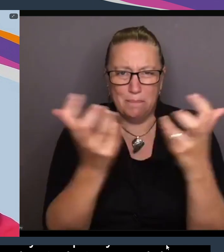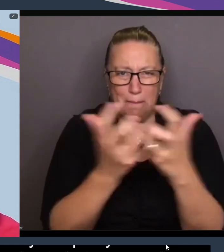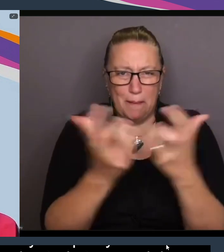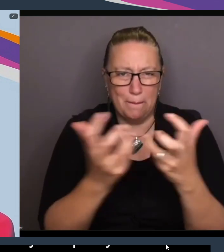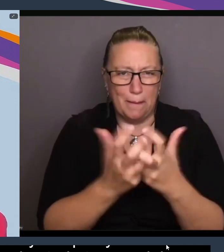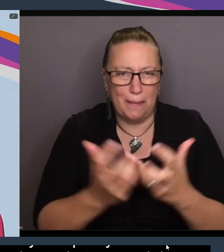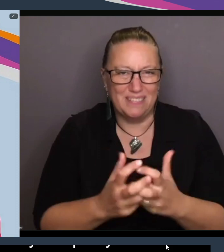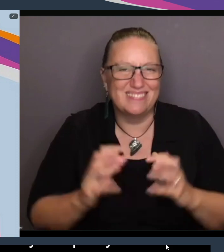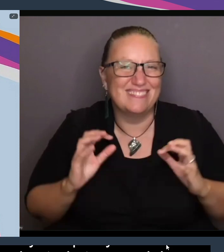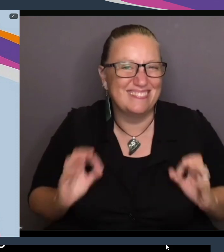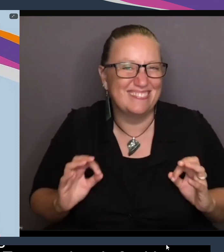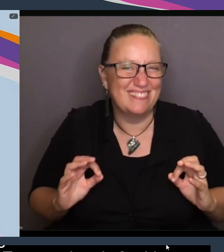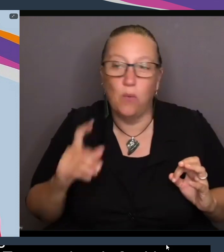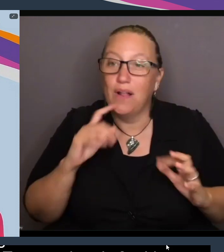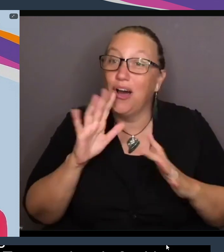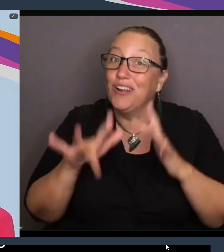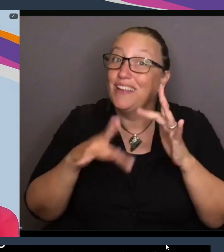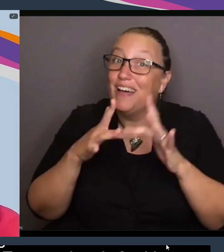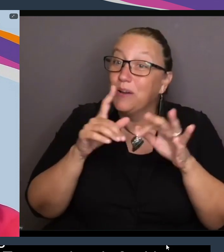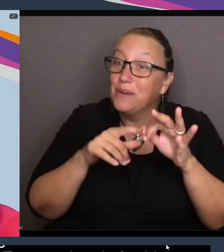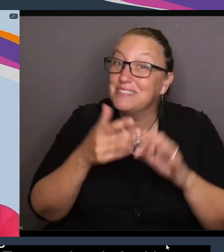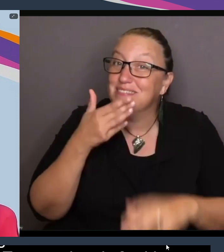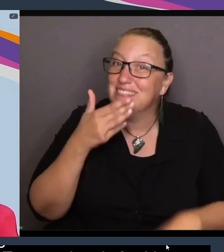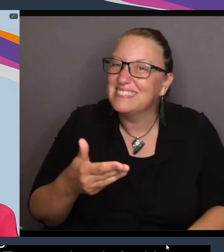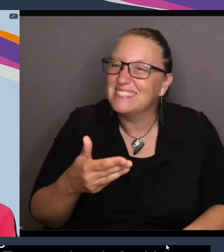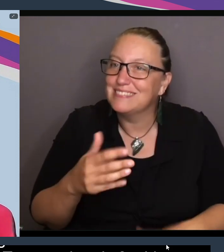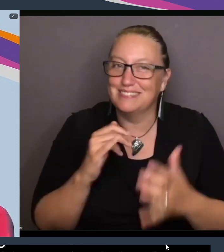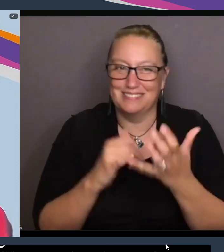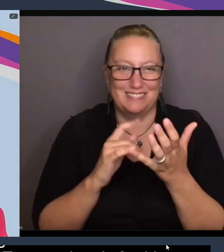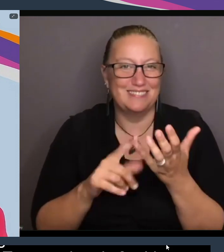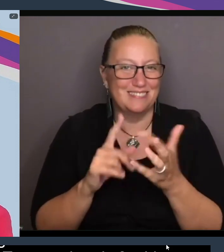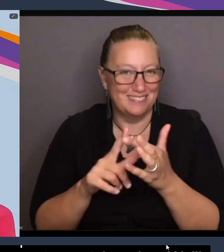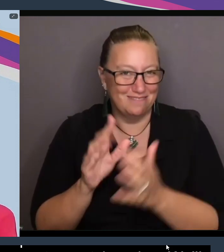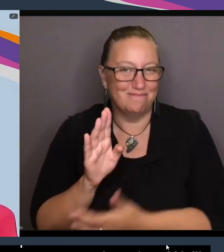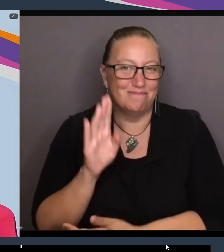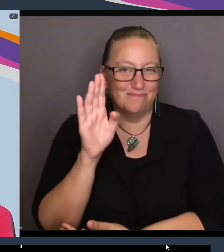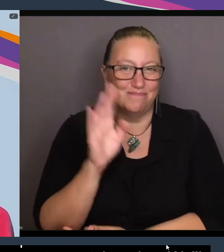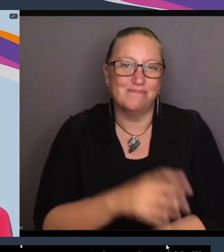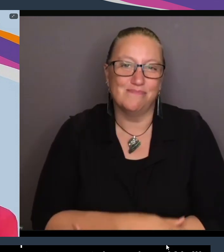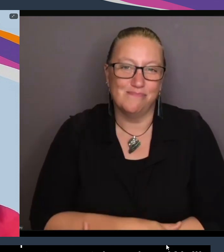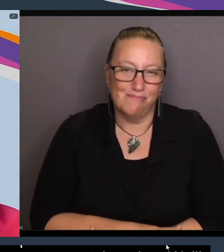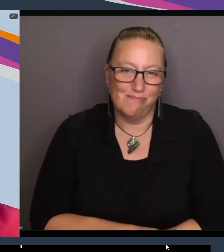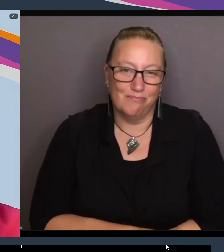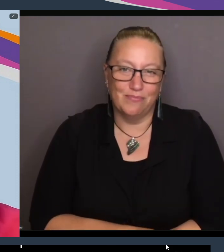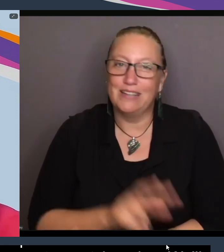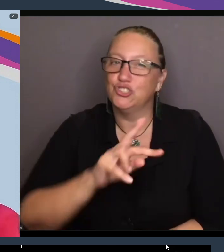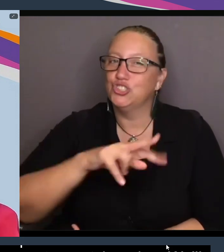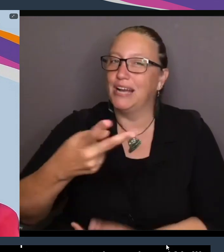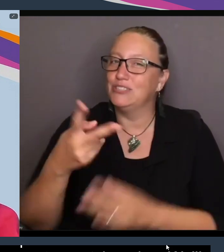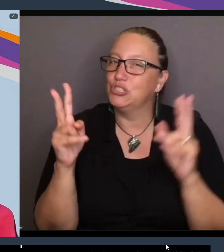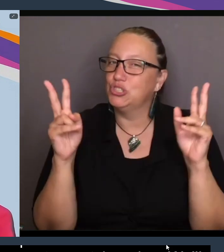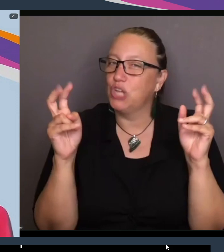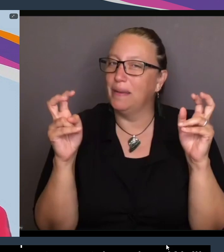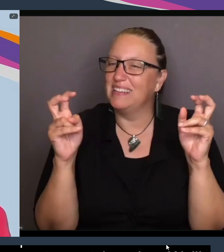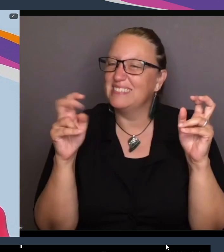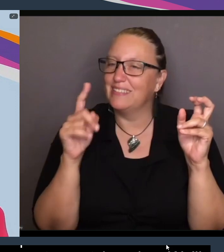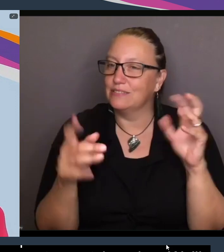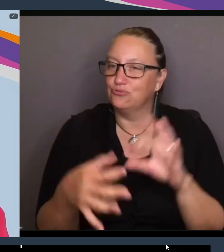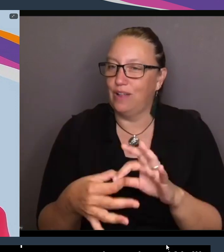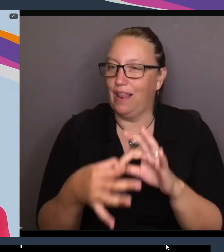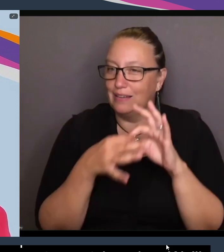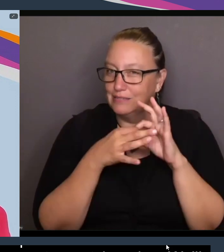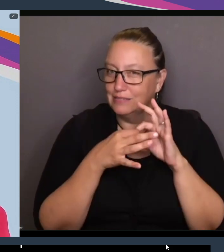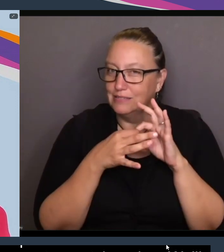another question online, Sue. Sue speaking, thank you. Changing topic slightly, this question